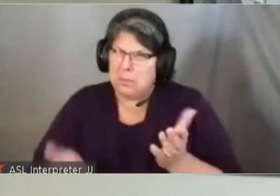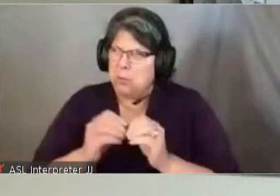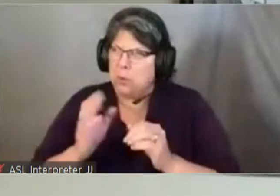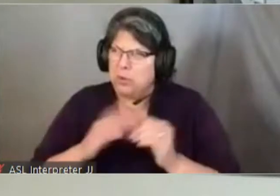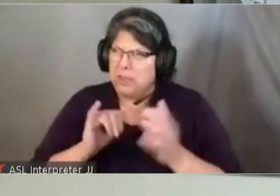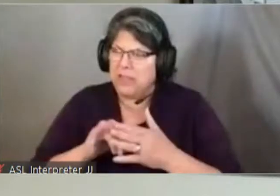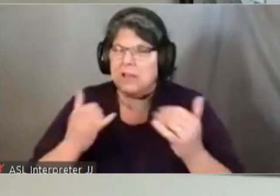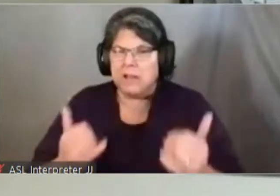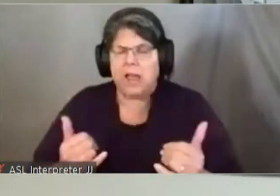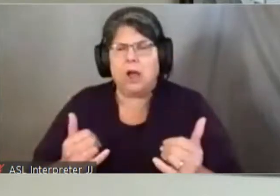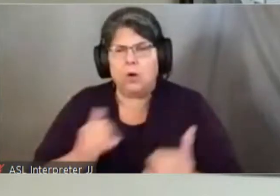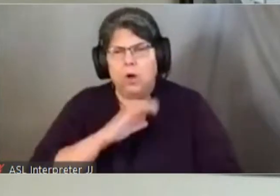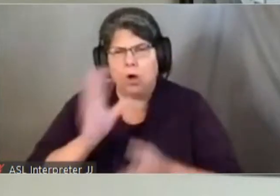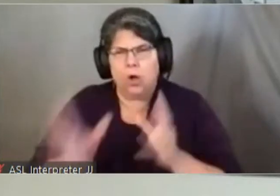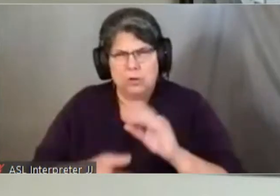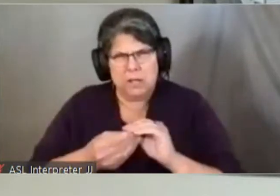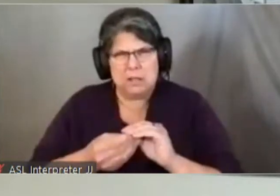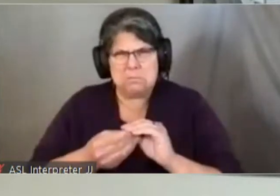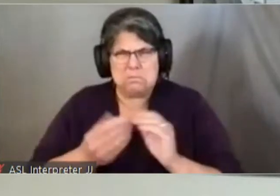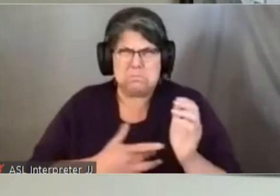would come to about